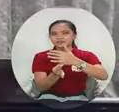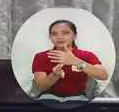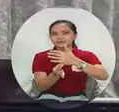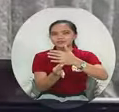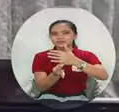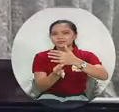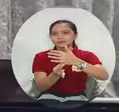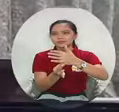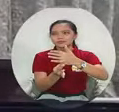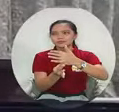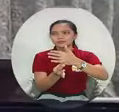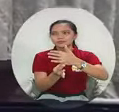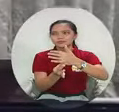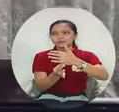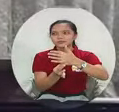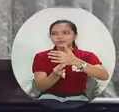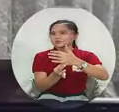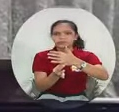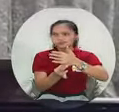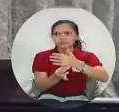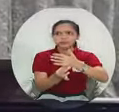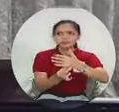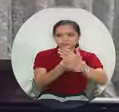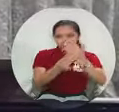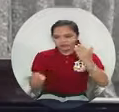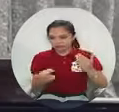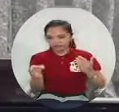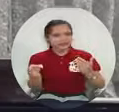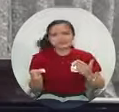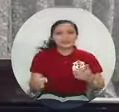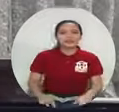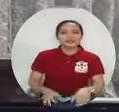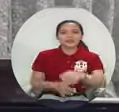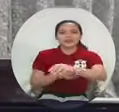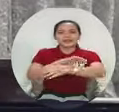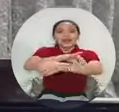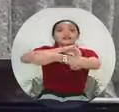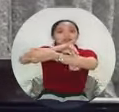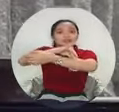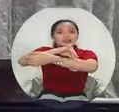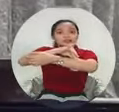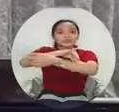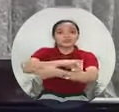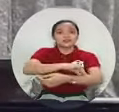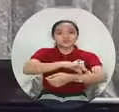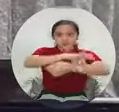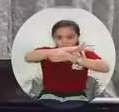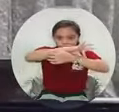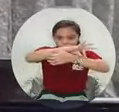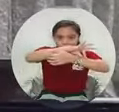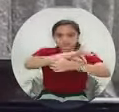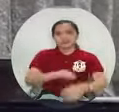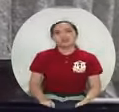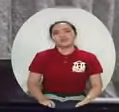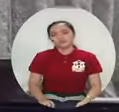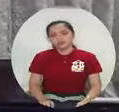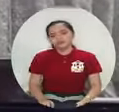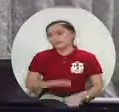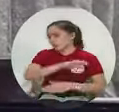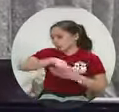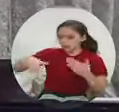Then the world is there, opening its hand of all kinds of